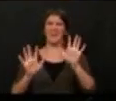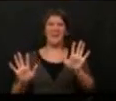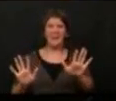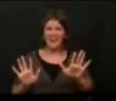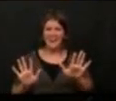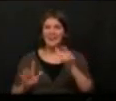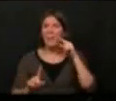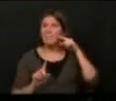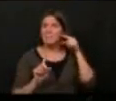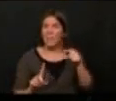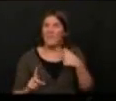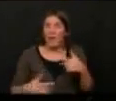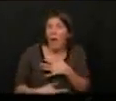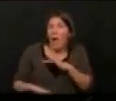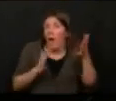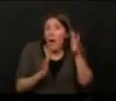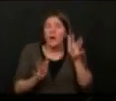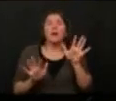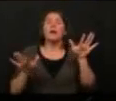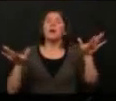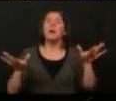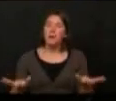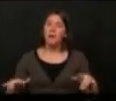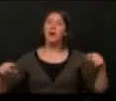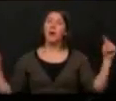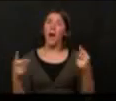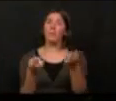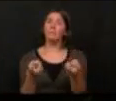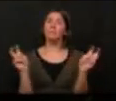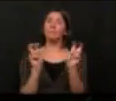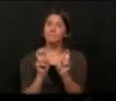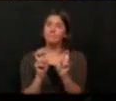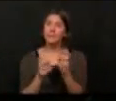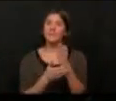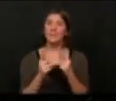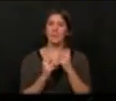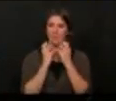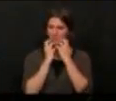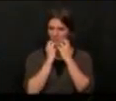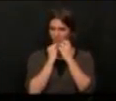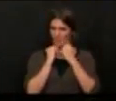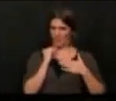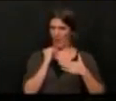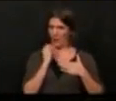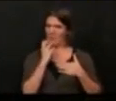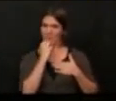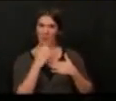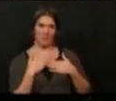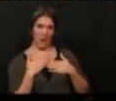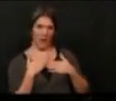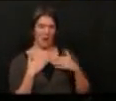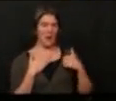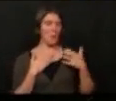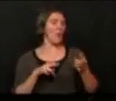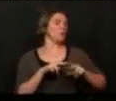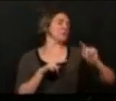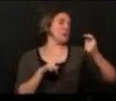scarcity mentality. We each have the things that I think we safeguard, whether that's the tax rate